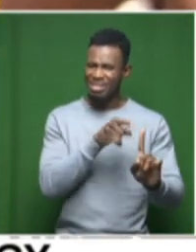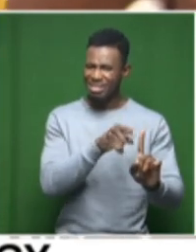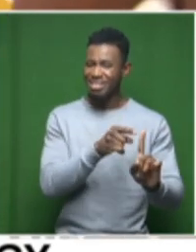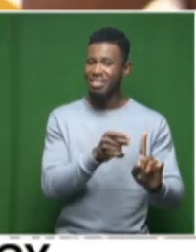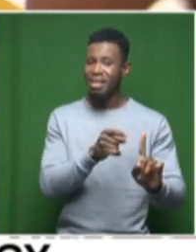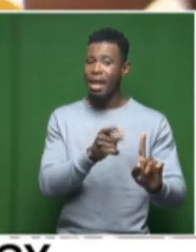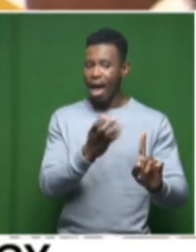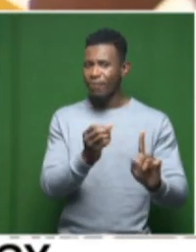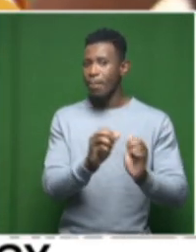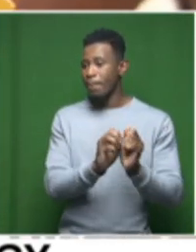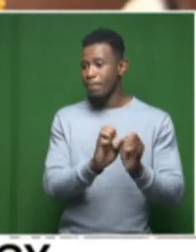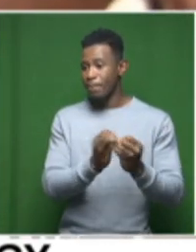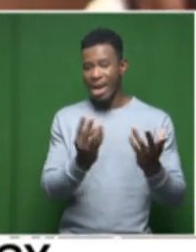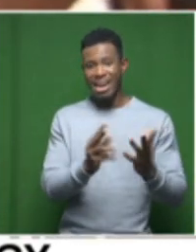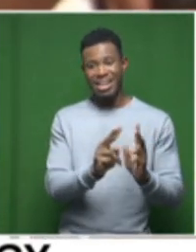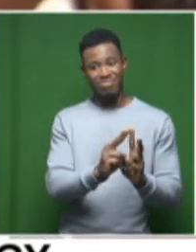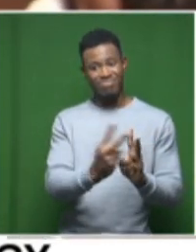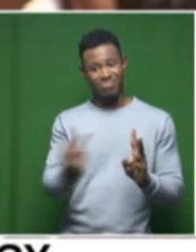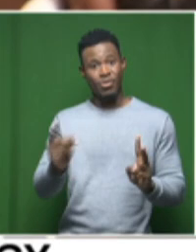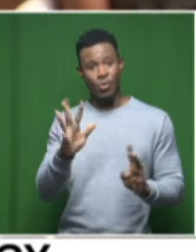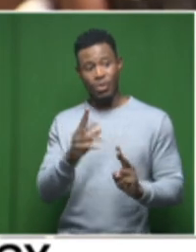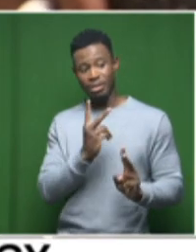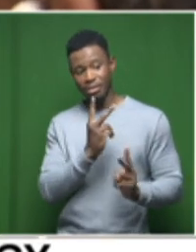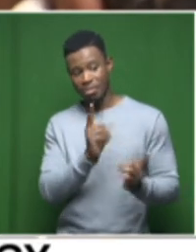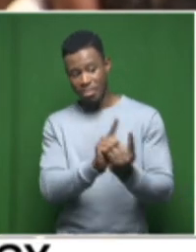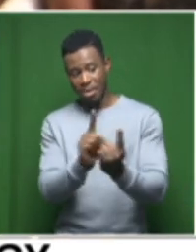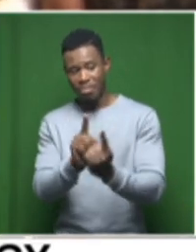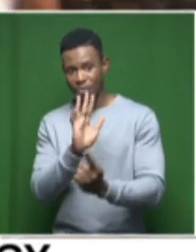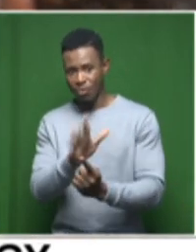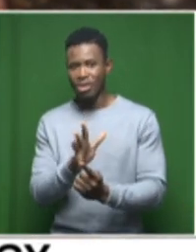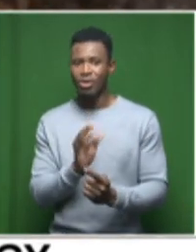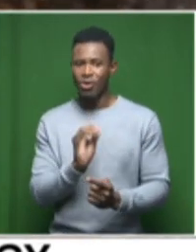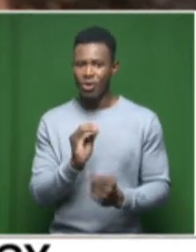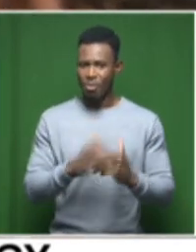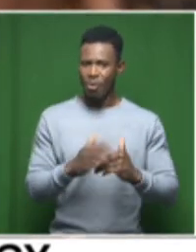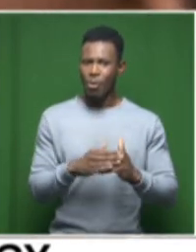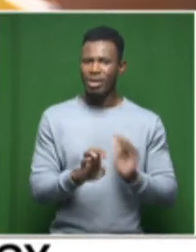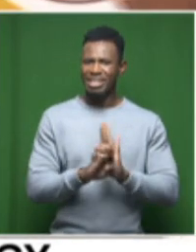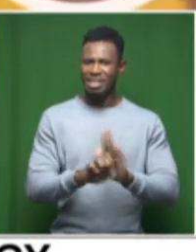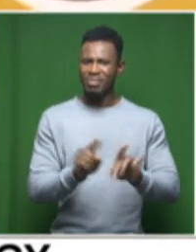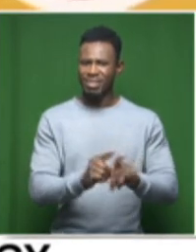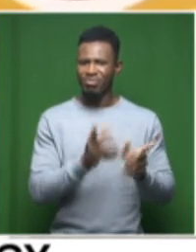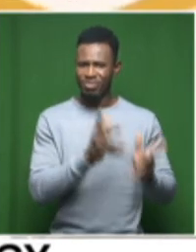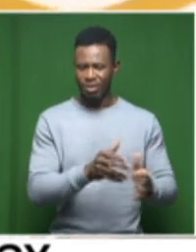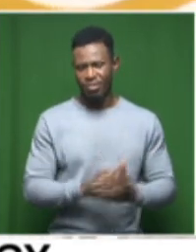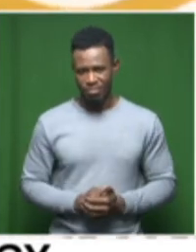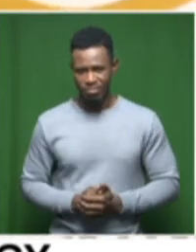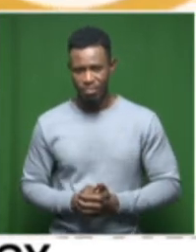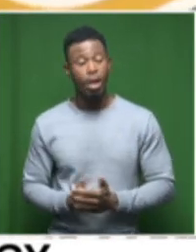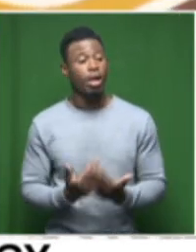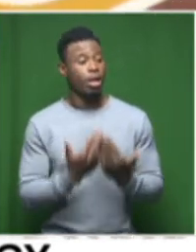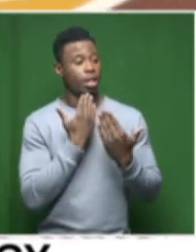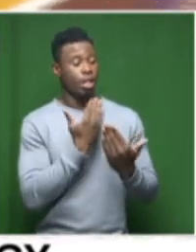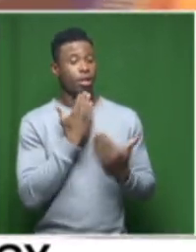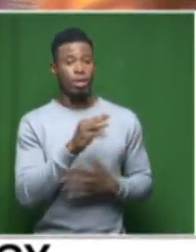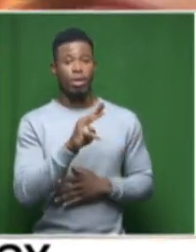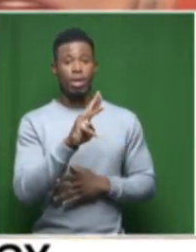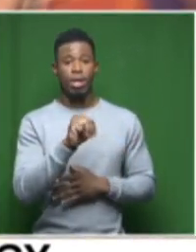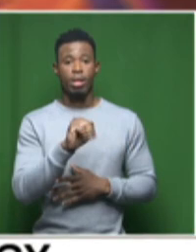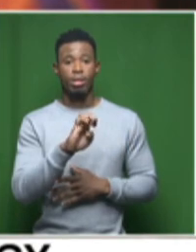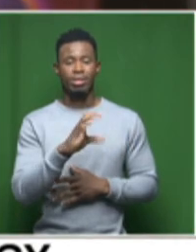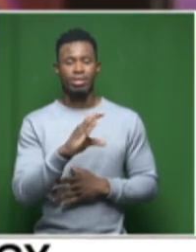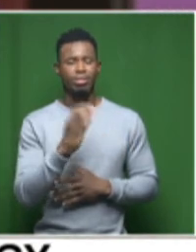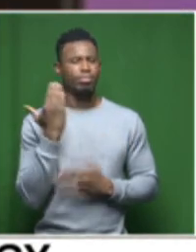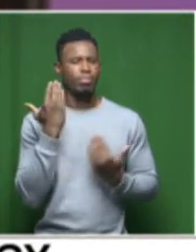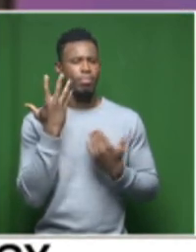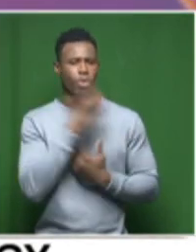many, many others in the hallway that you'll be able to see during the day. Thank you so much, MEC, for that beautiful interview. As you